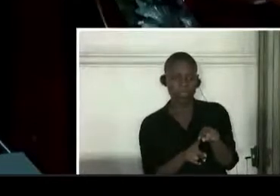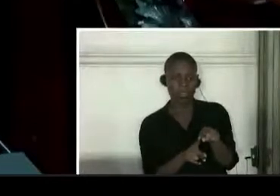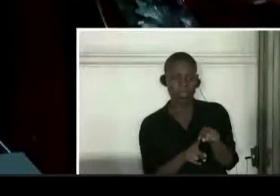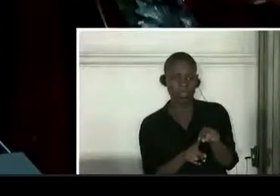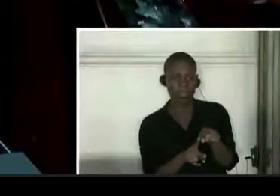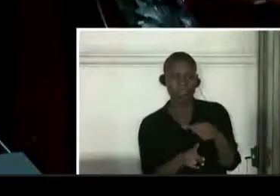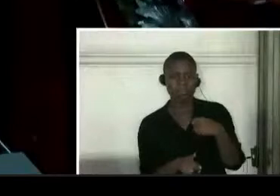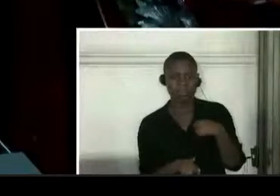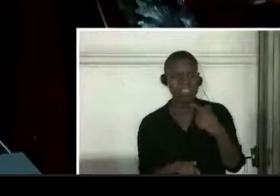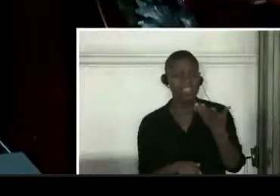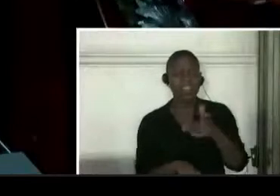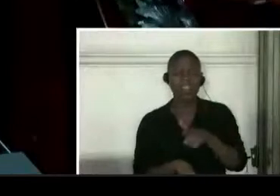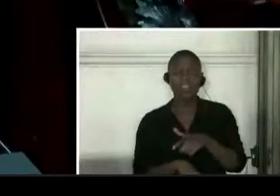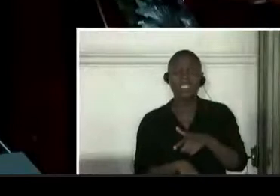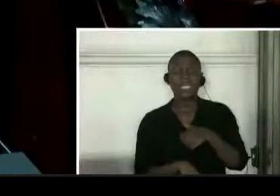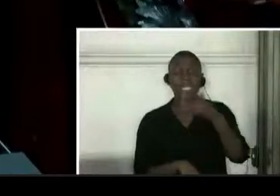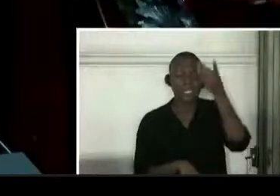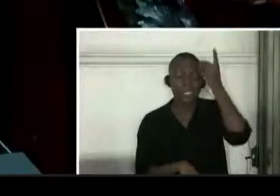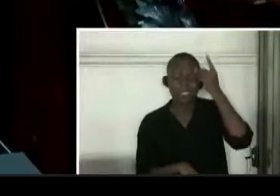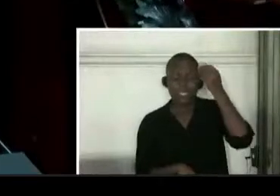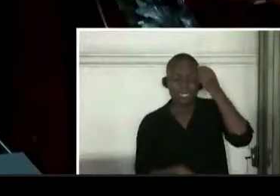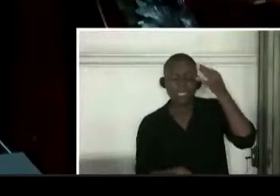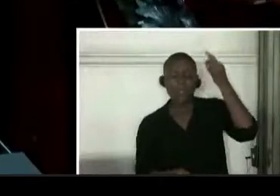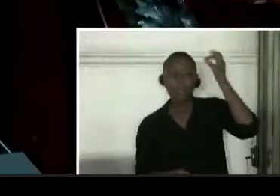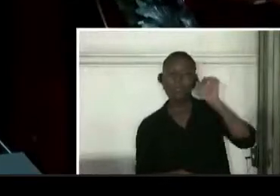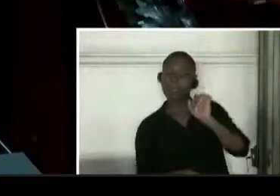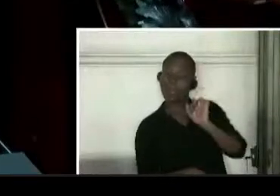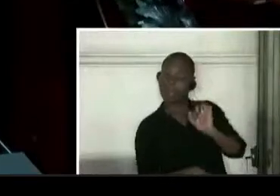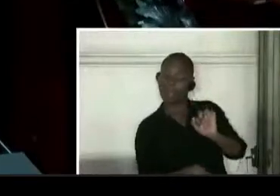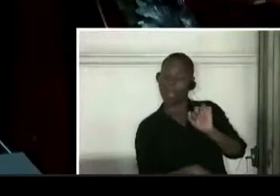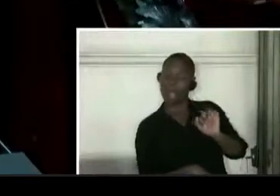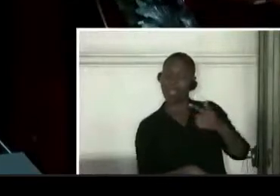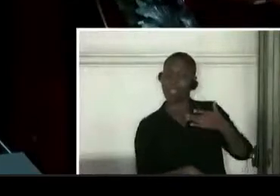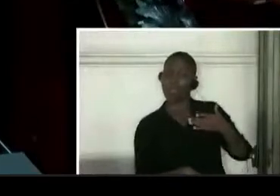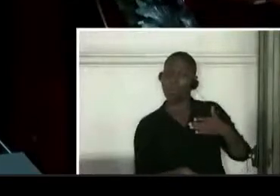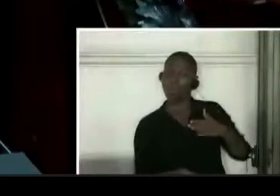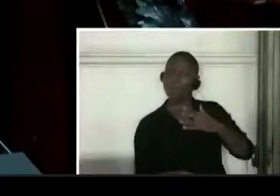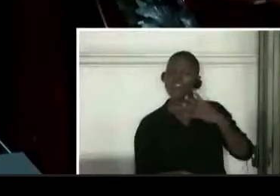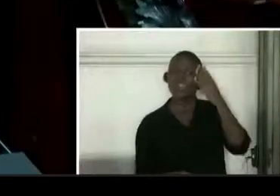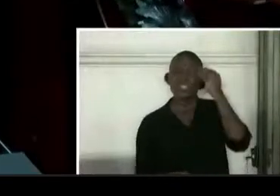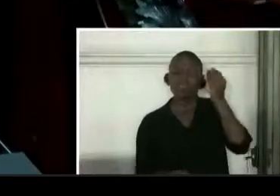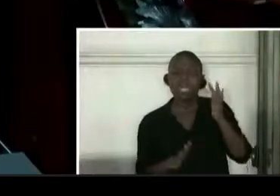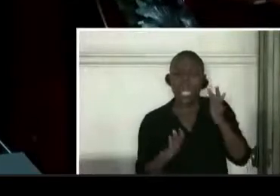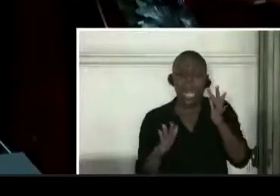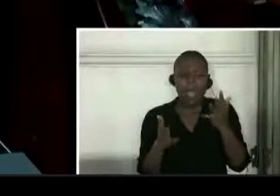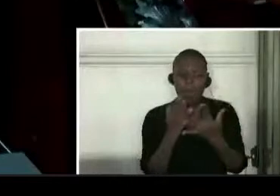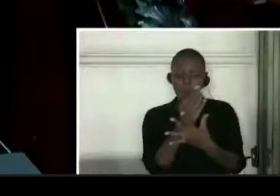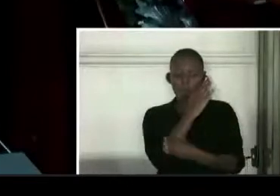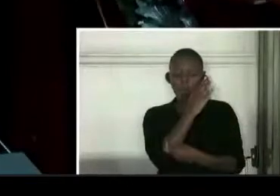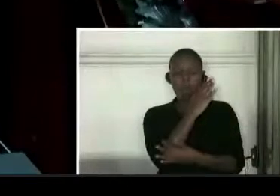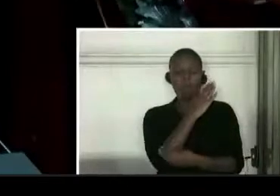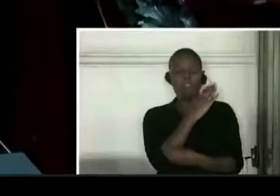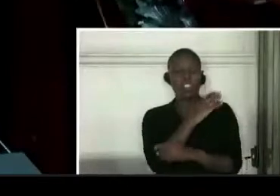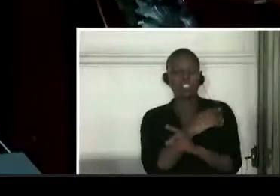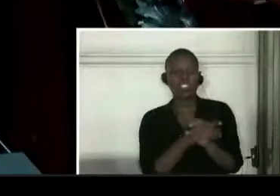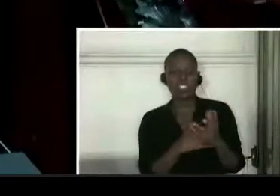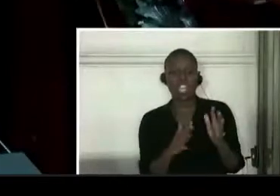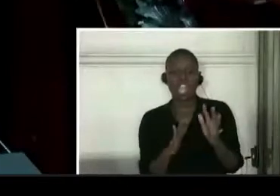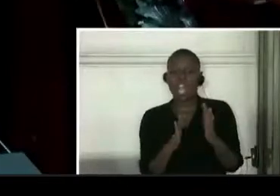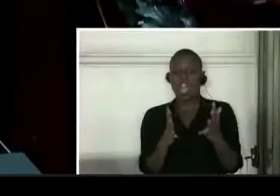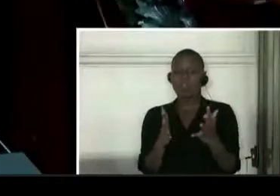dream of his that he needed to fulfill, which was to experience poverty. But unfortunately, to many of